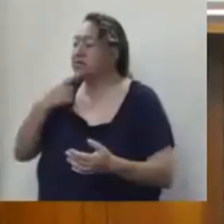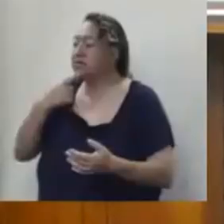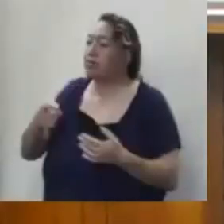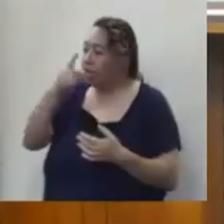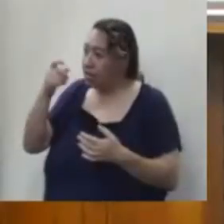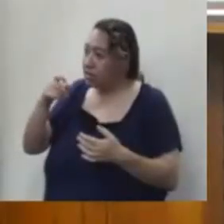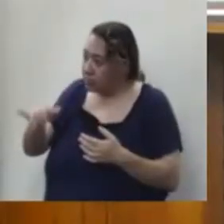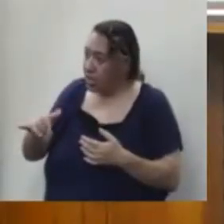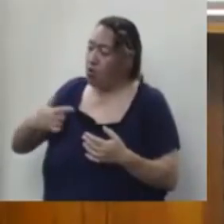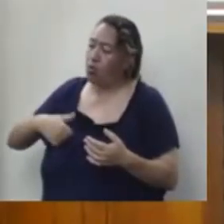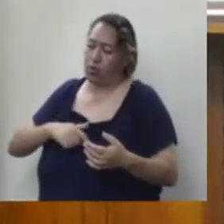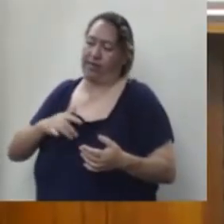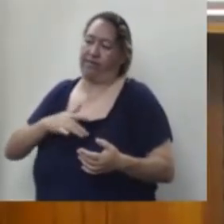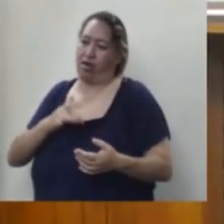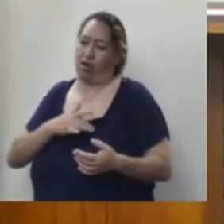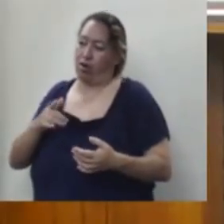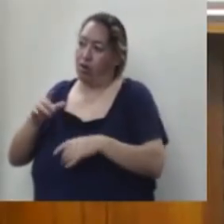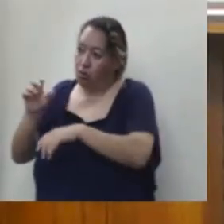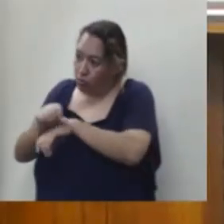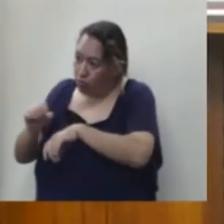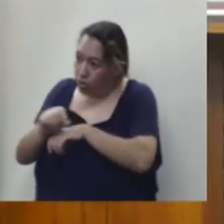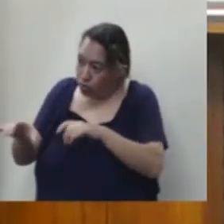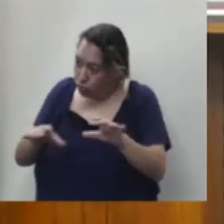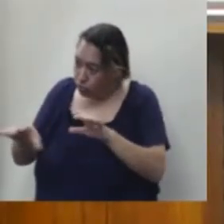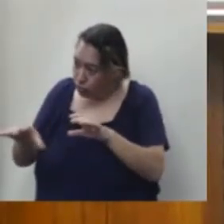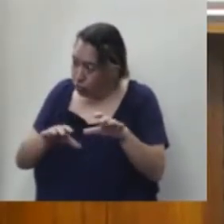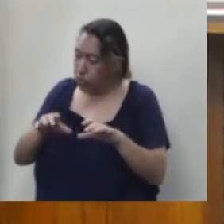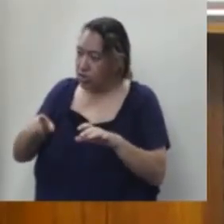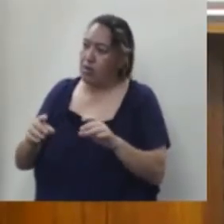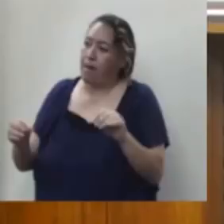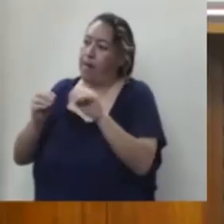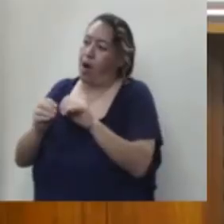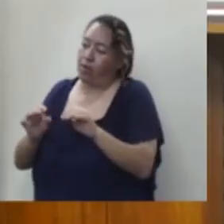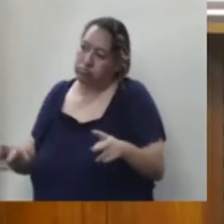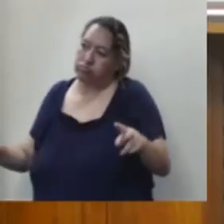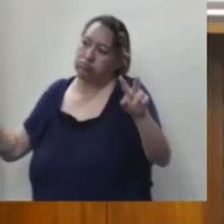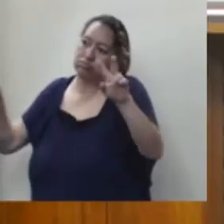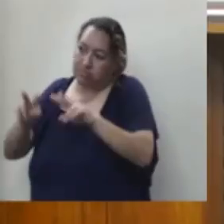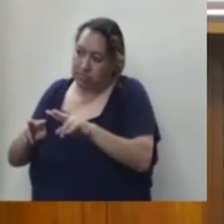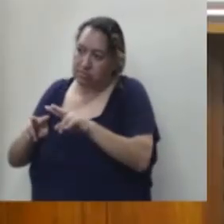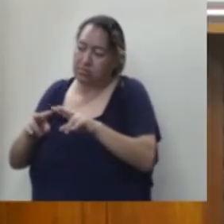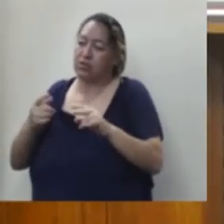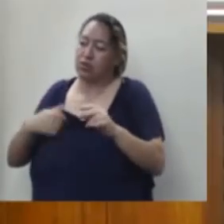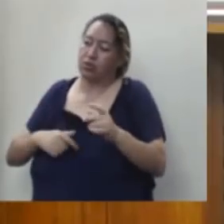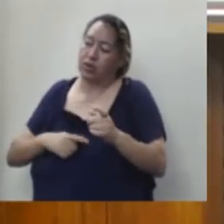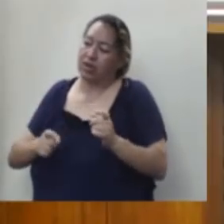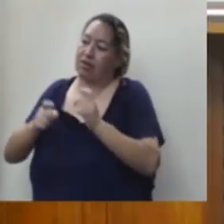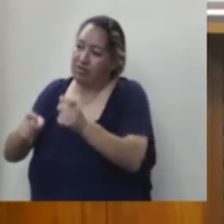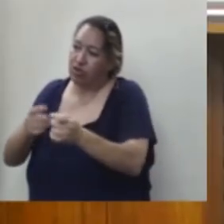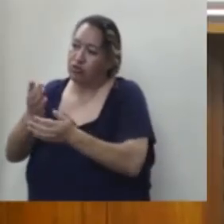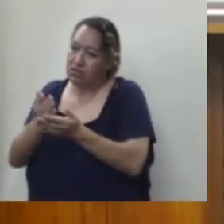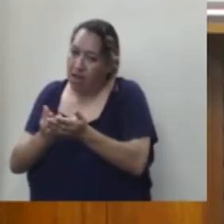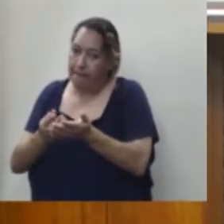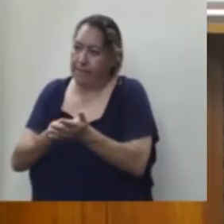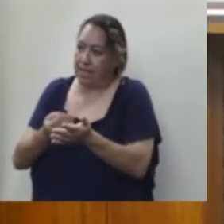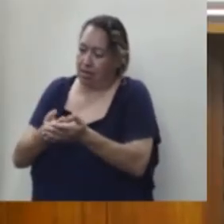work that you do is of greater value. Therefore, we are giving you some compensation to make up for that risk